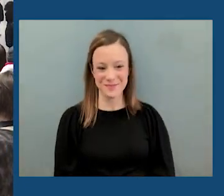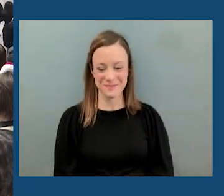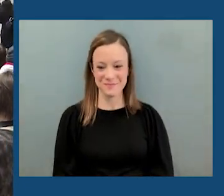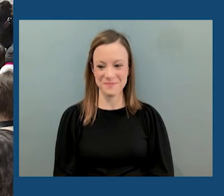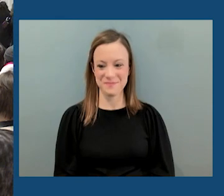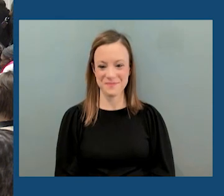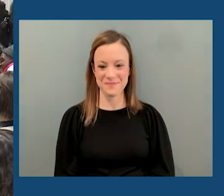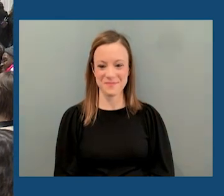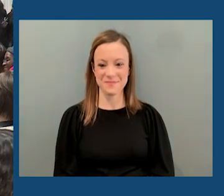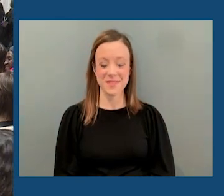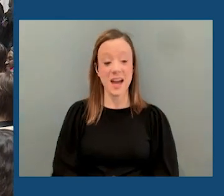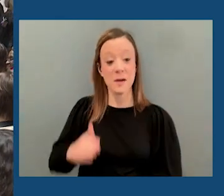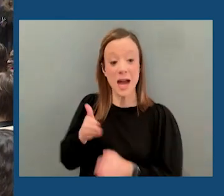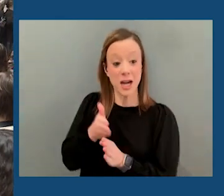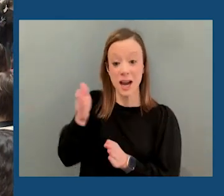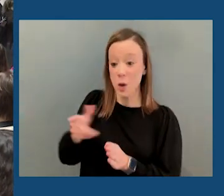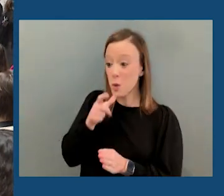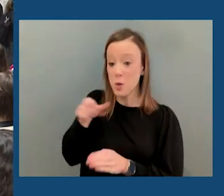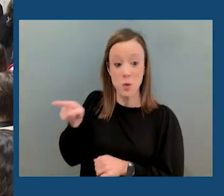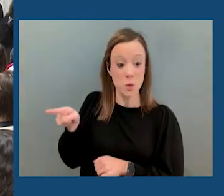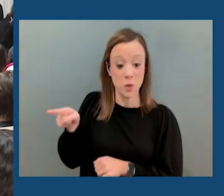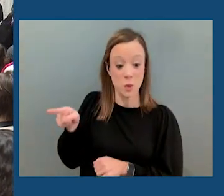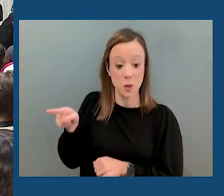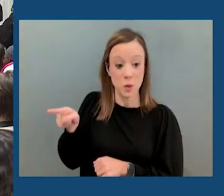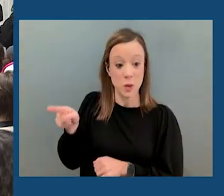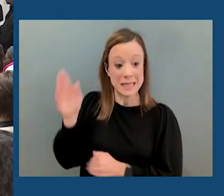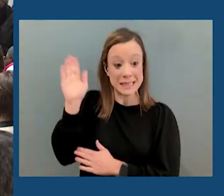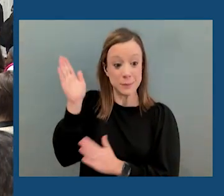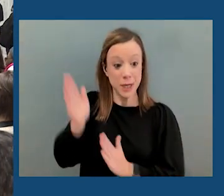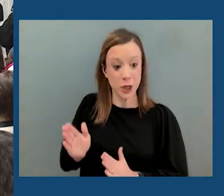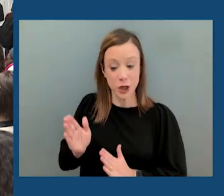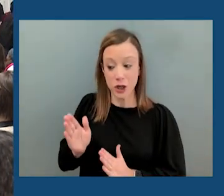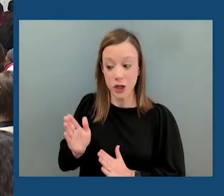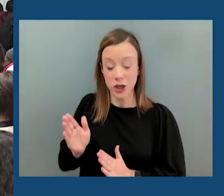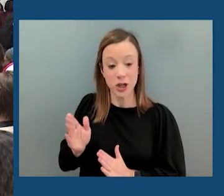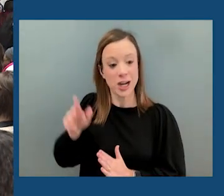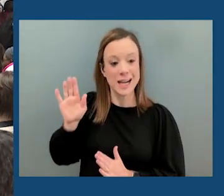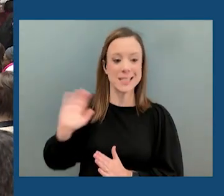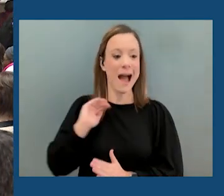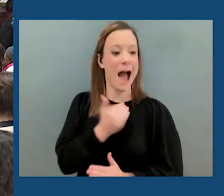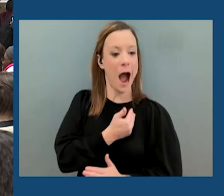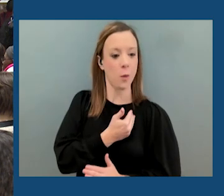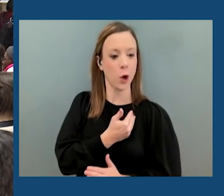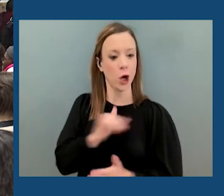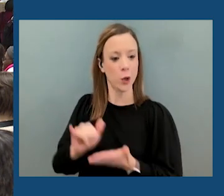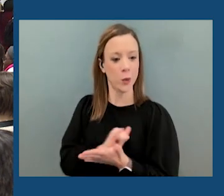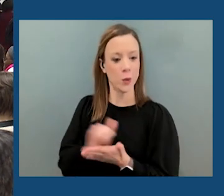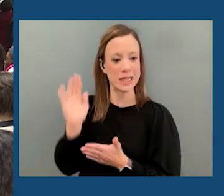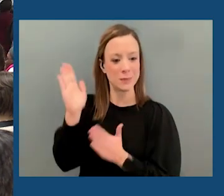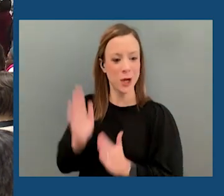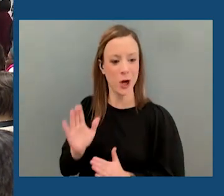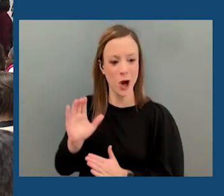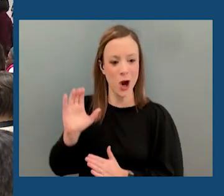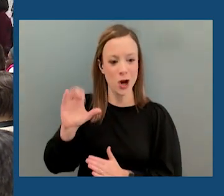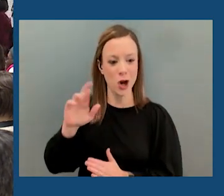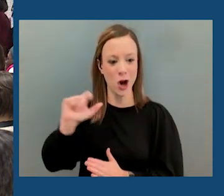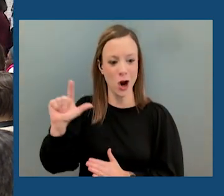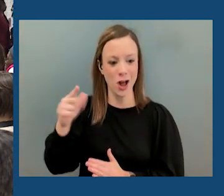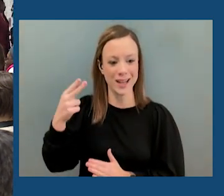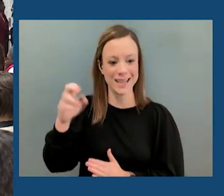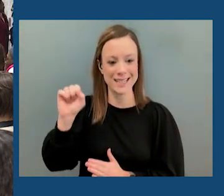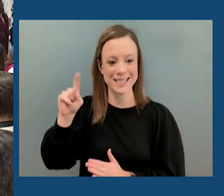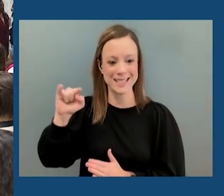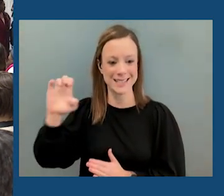My next speaker is our speaker, Carl Heastie, who has been a strong champion and always there for us when we